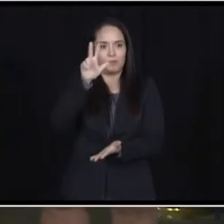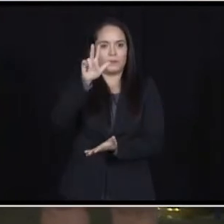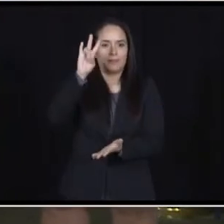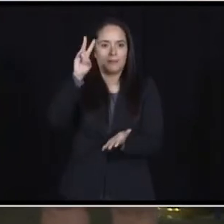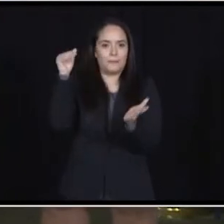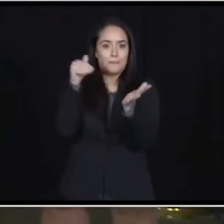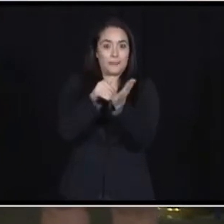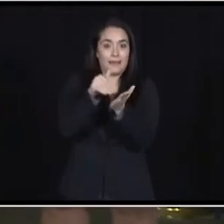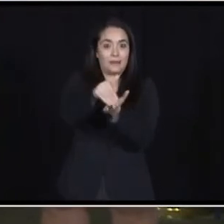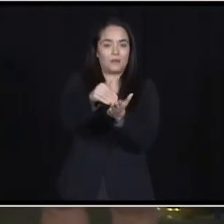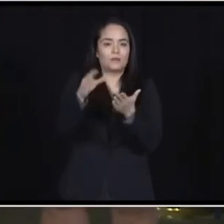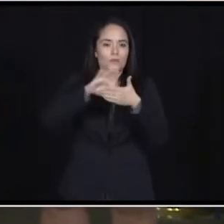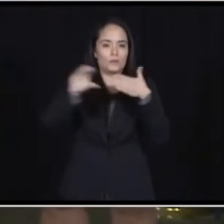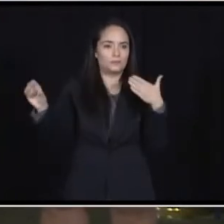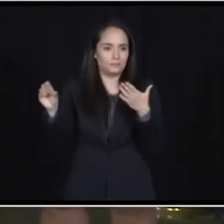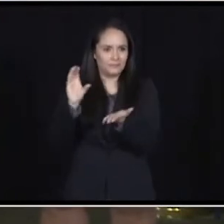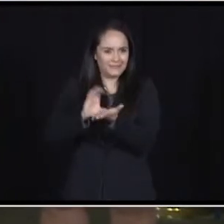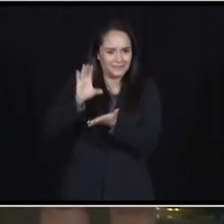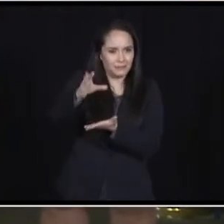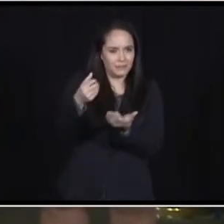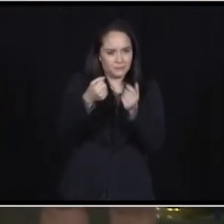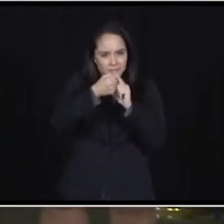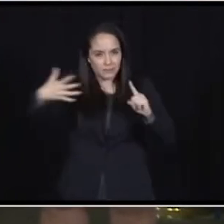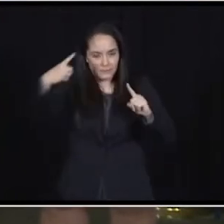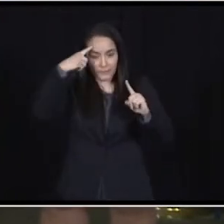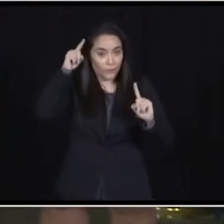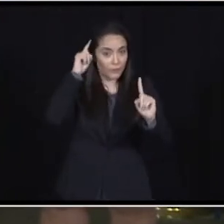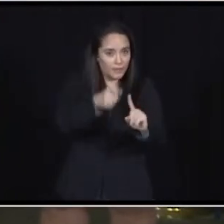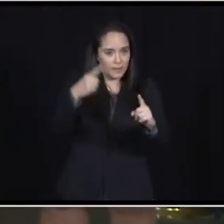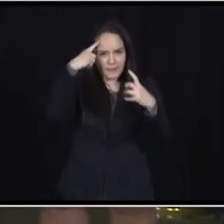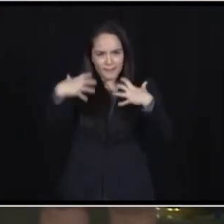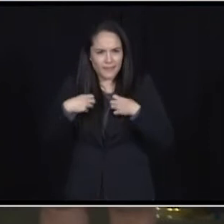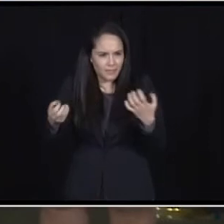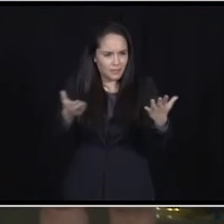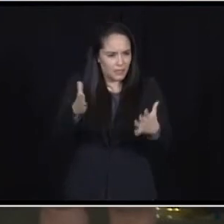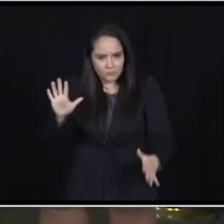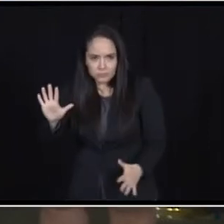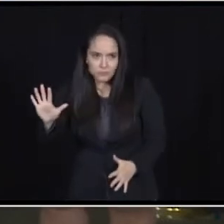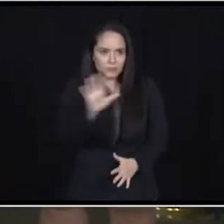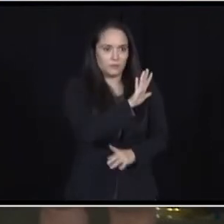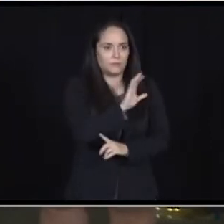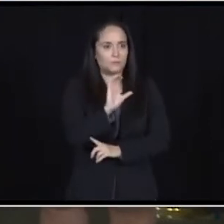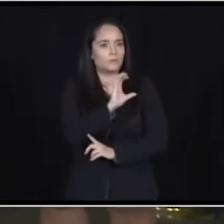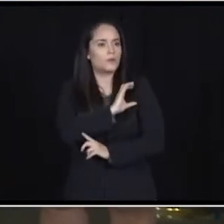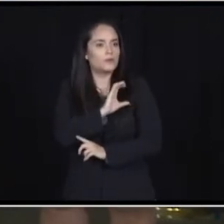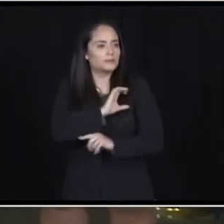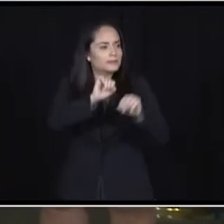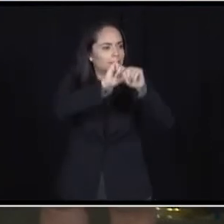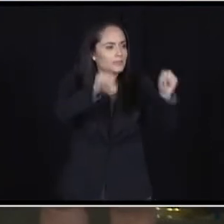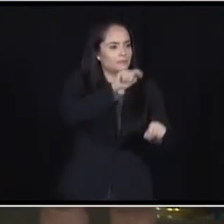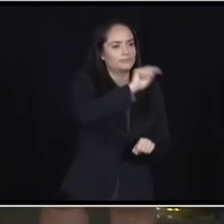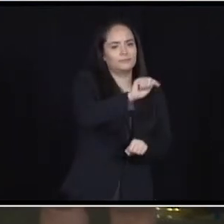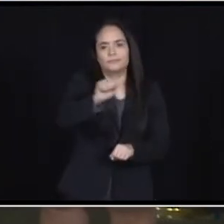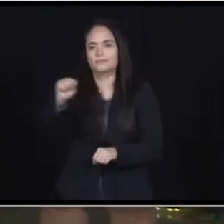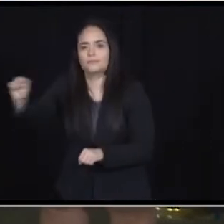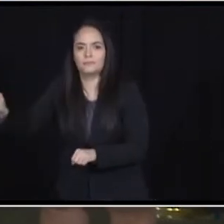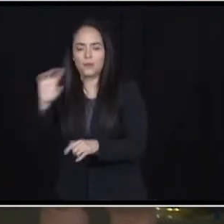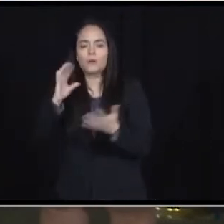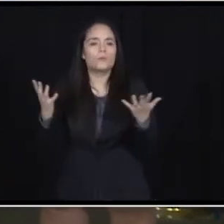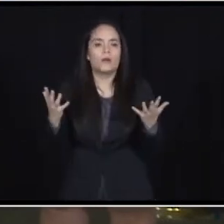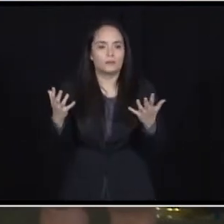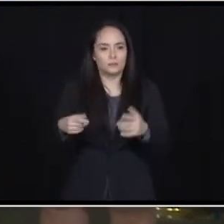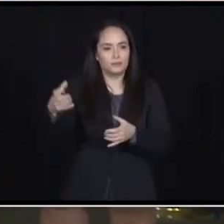significantly expand mental health services across the justice system, including hiring additional staff, expanding